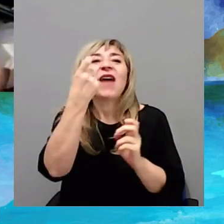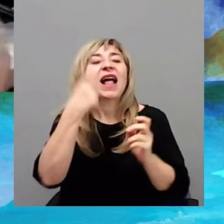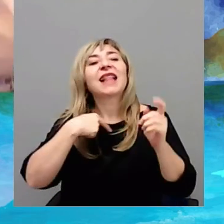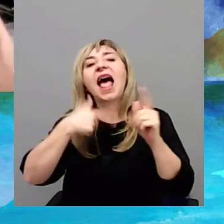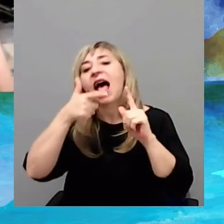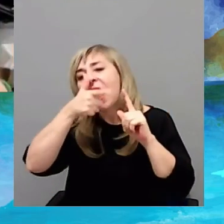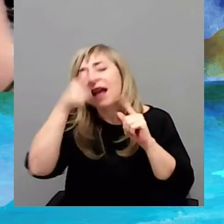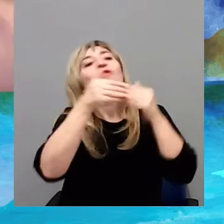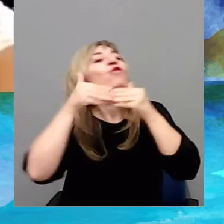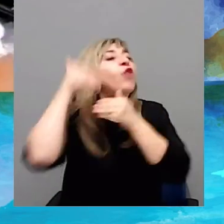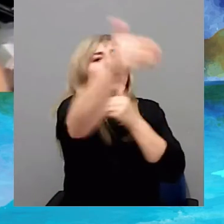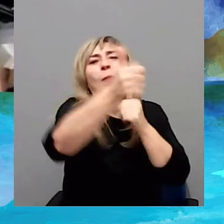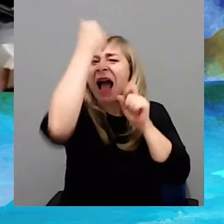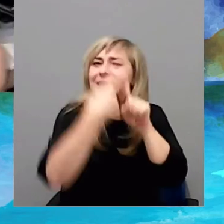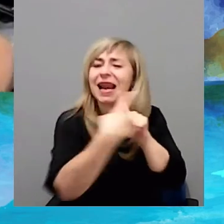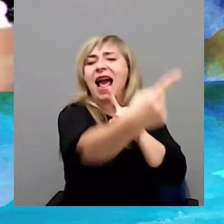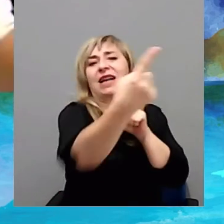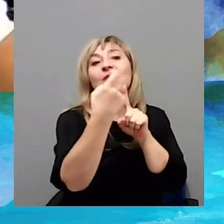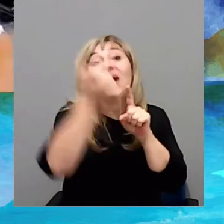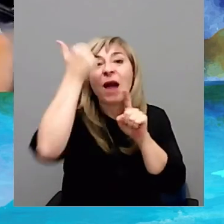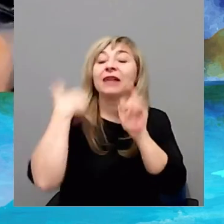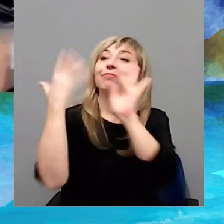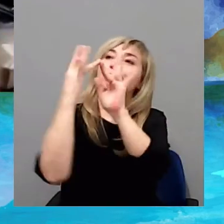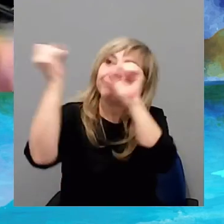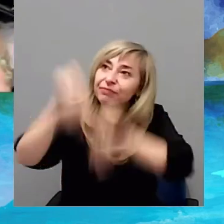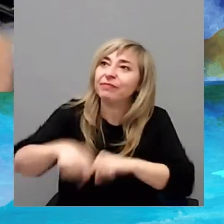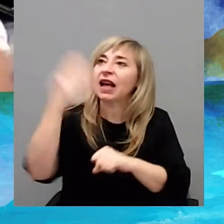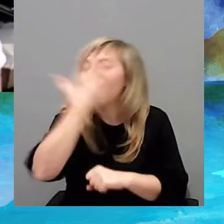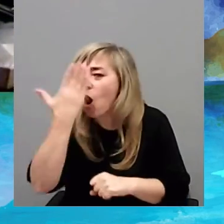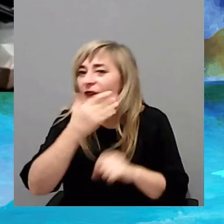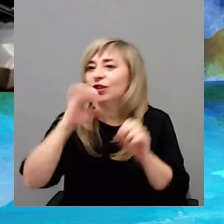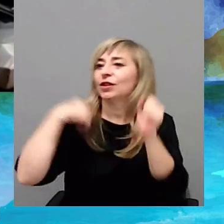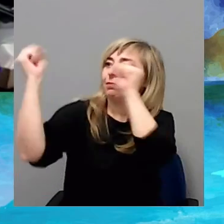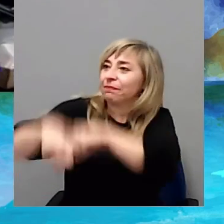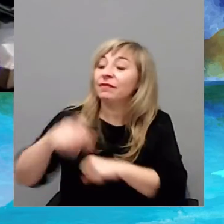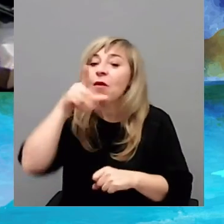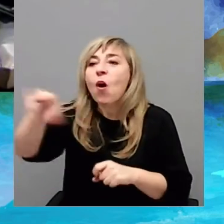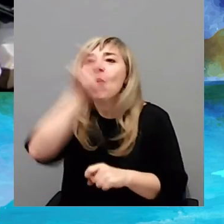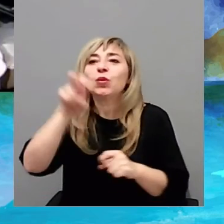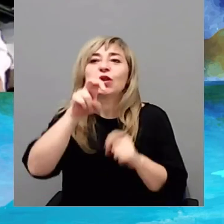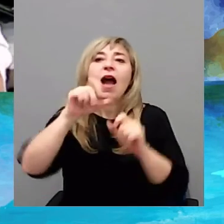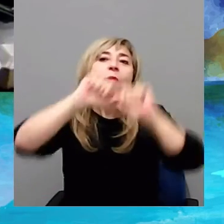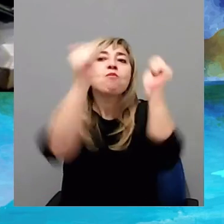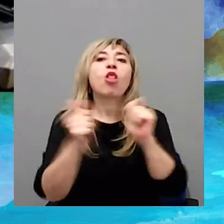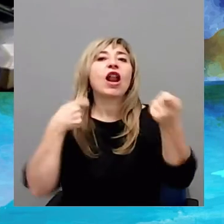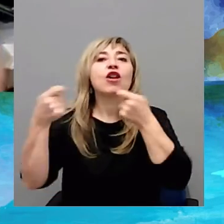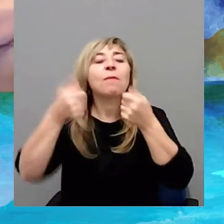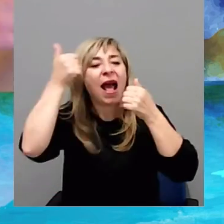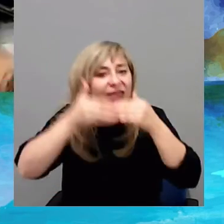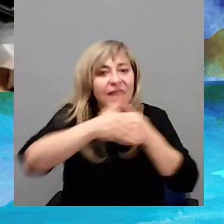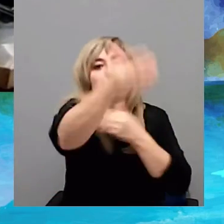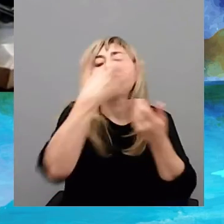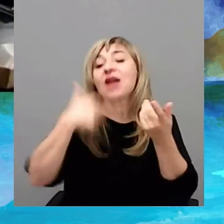thinking long term. That's why we try to collaborate with schools and business to prepare a business model that is